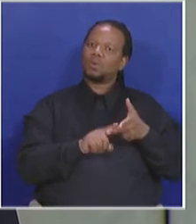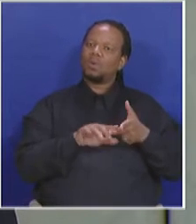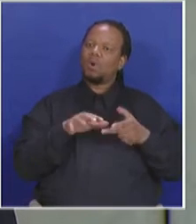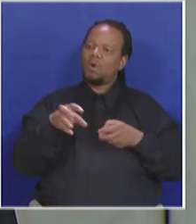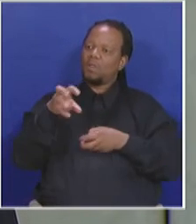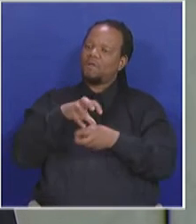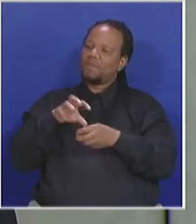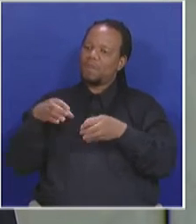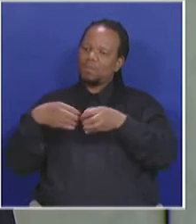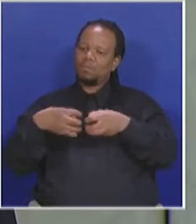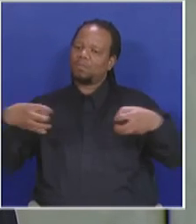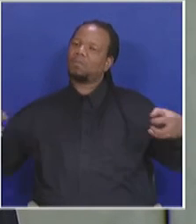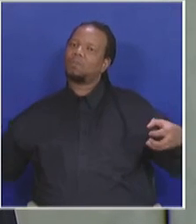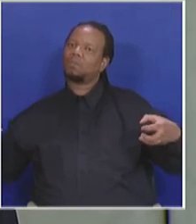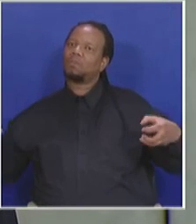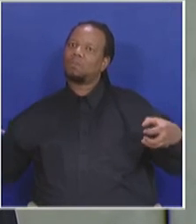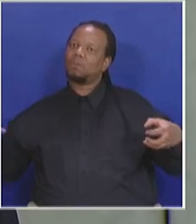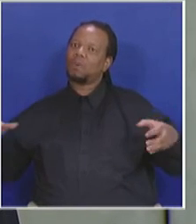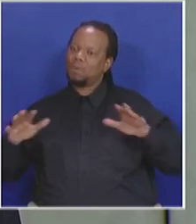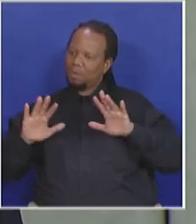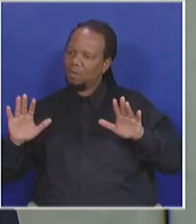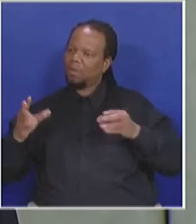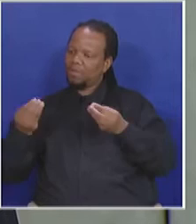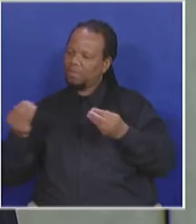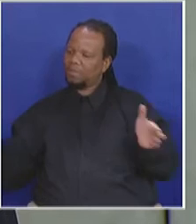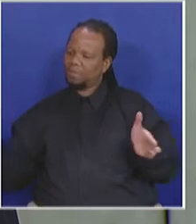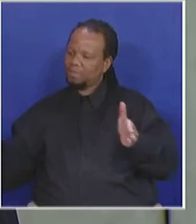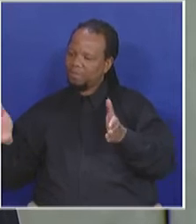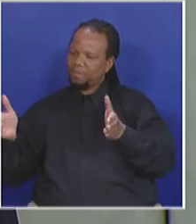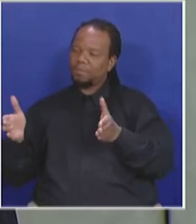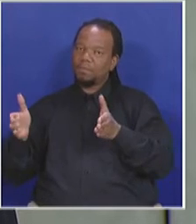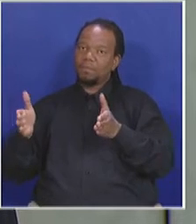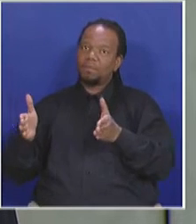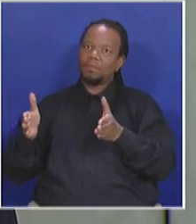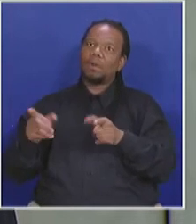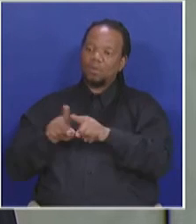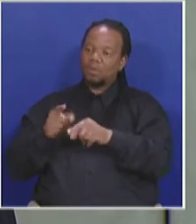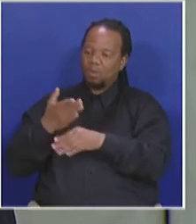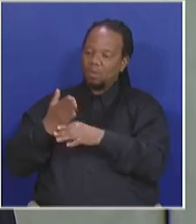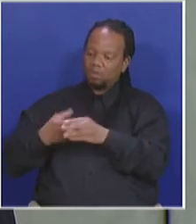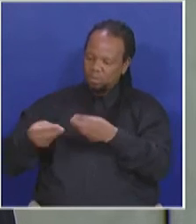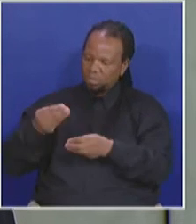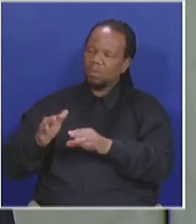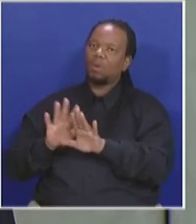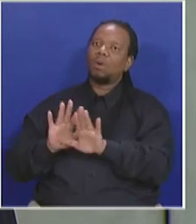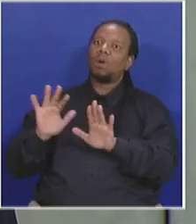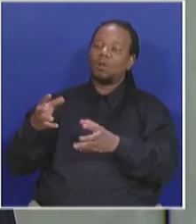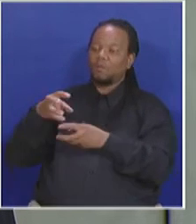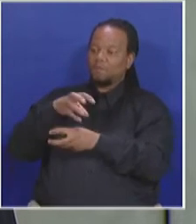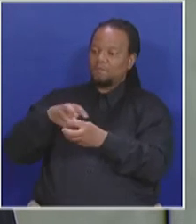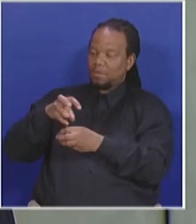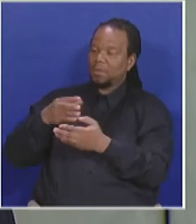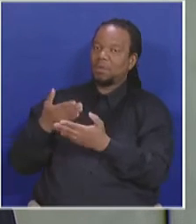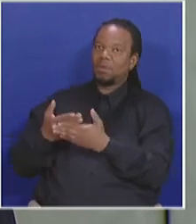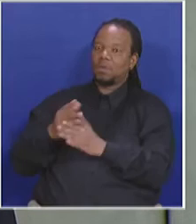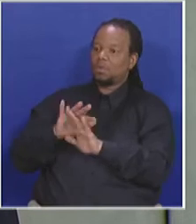nucleus of society must be broken down brick by brick. It must be dismantled until remnants of the effects of this societal construct cannot